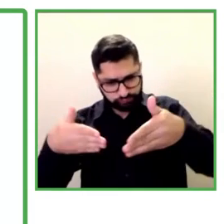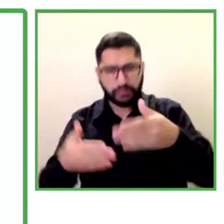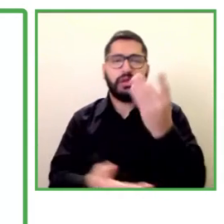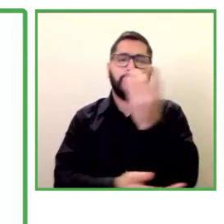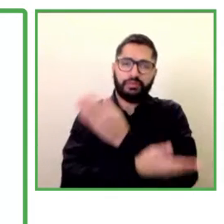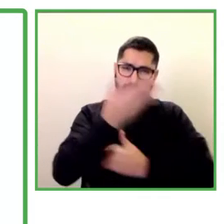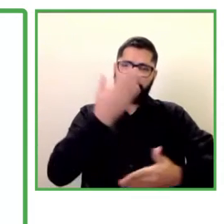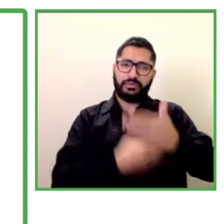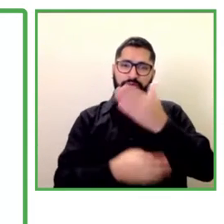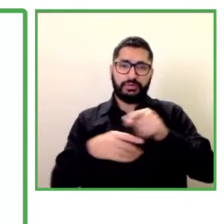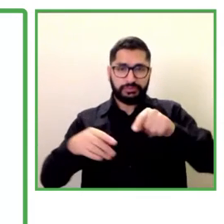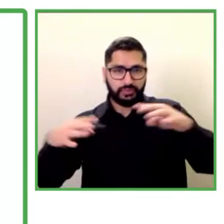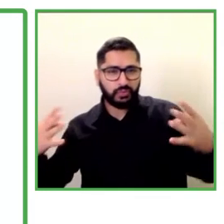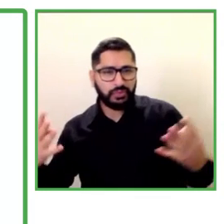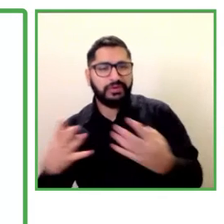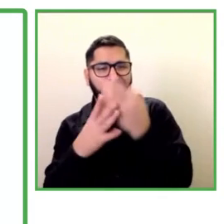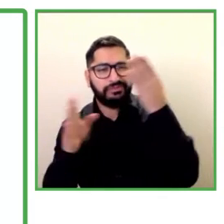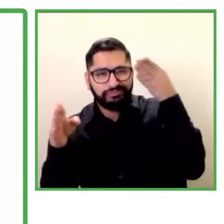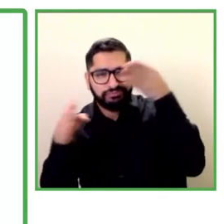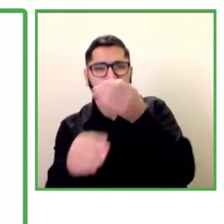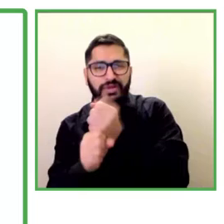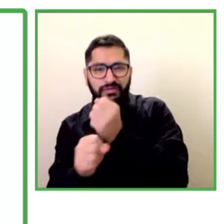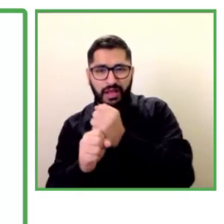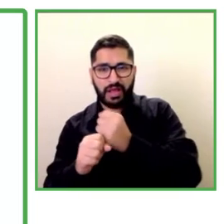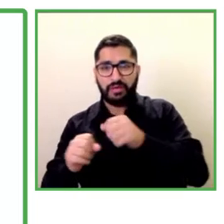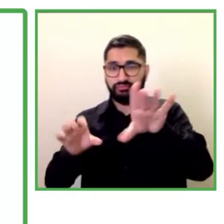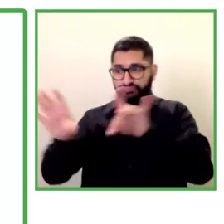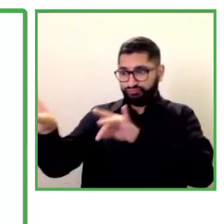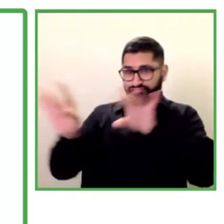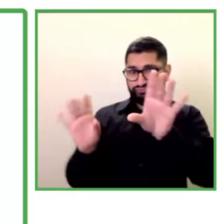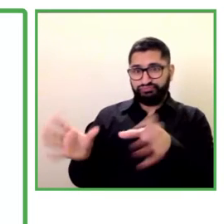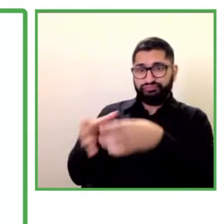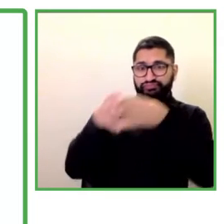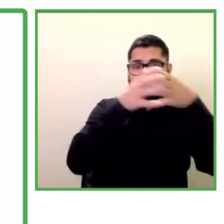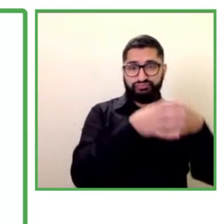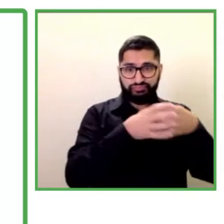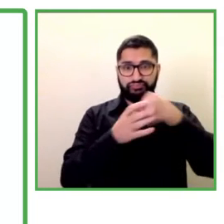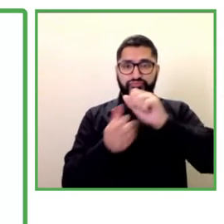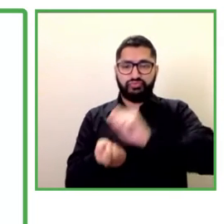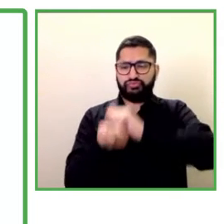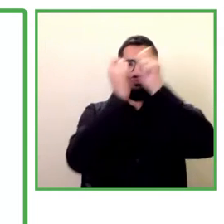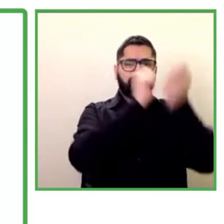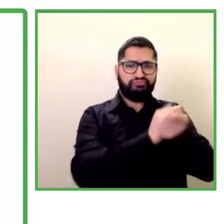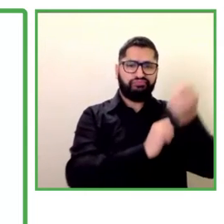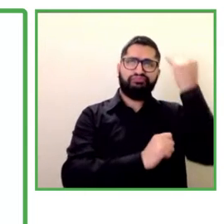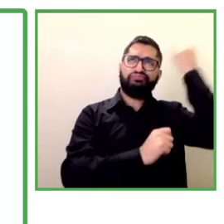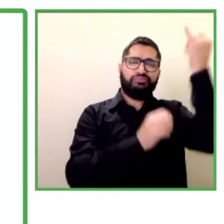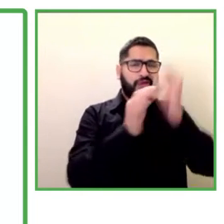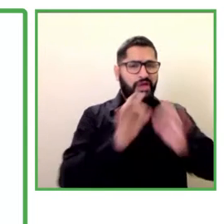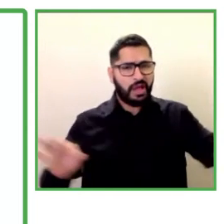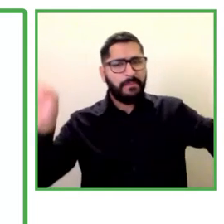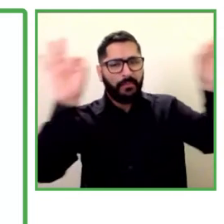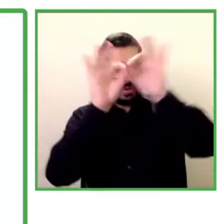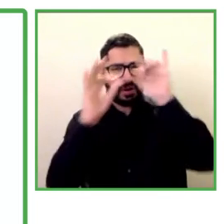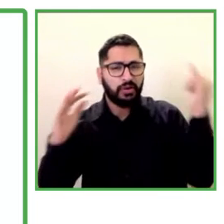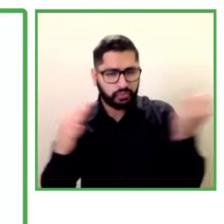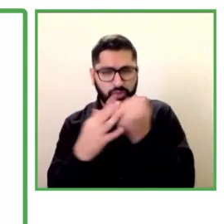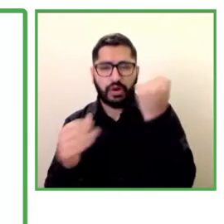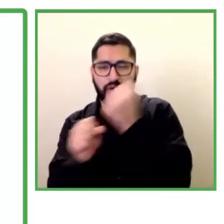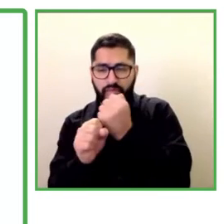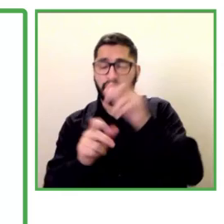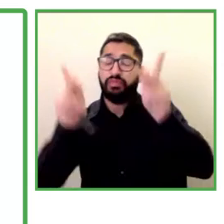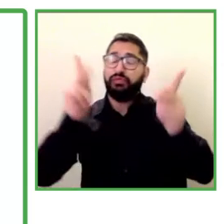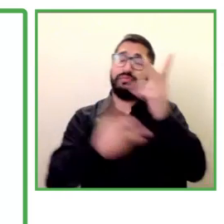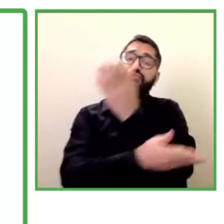network is about the challenges that people have met to face labor inclusion, with